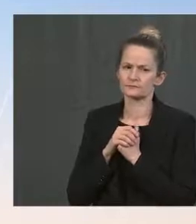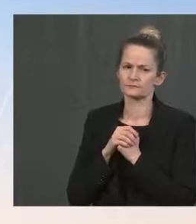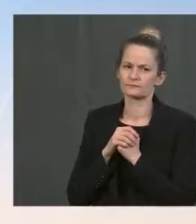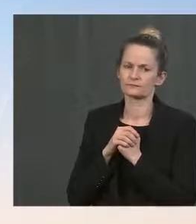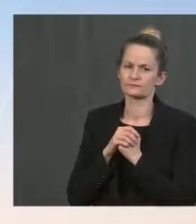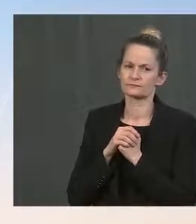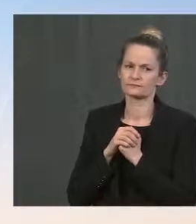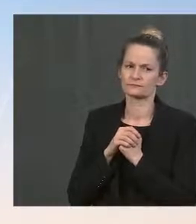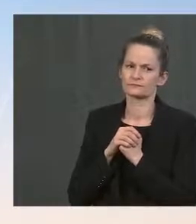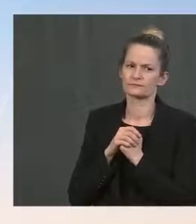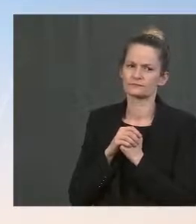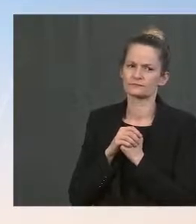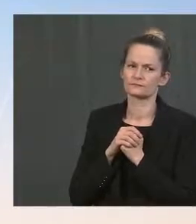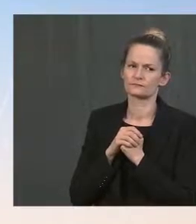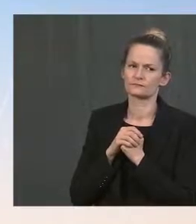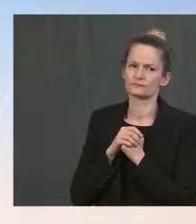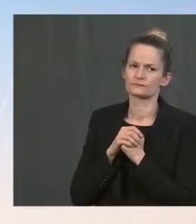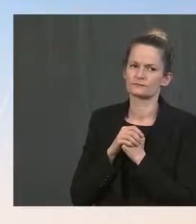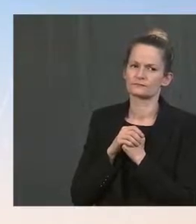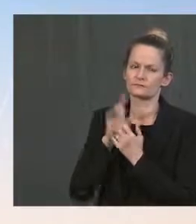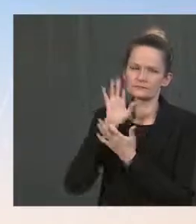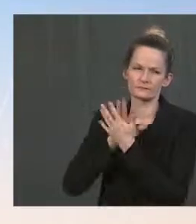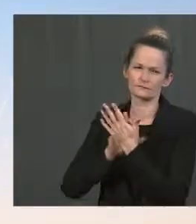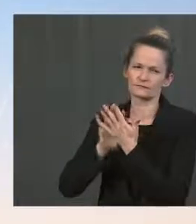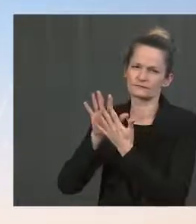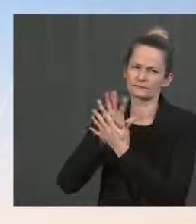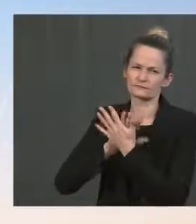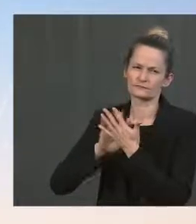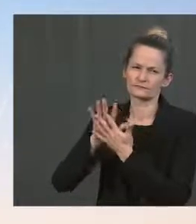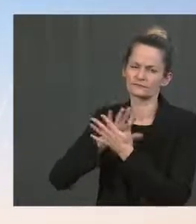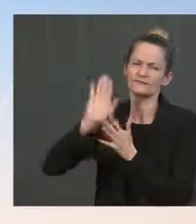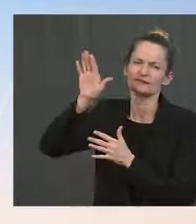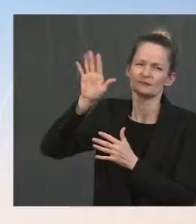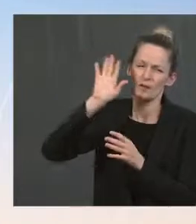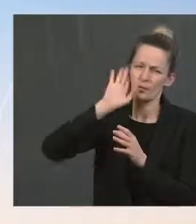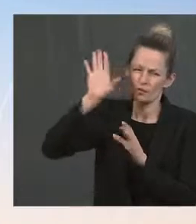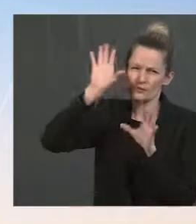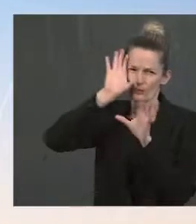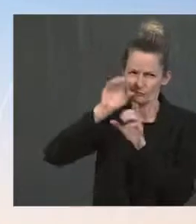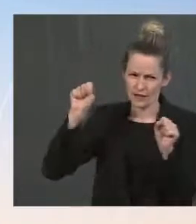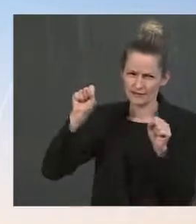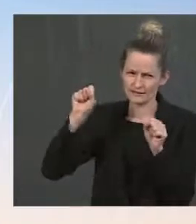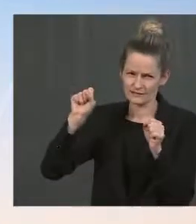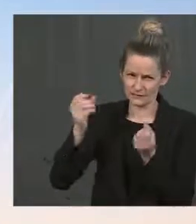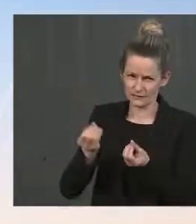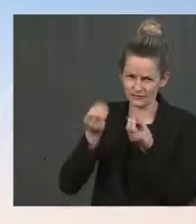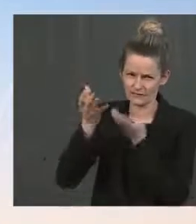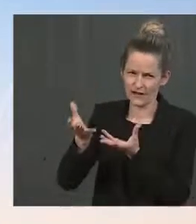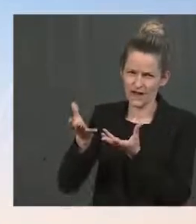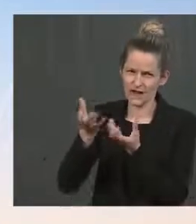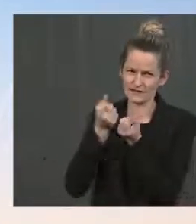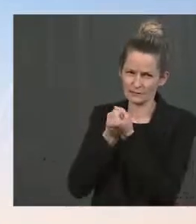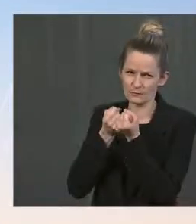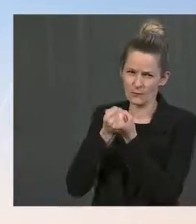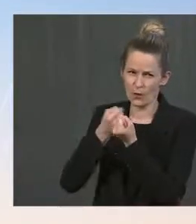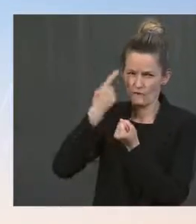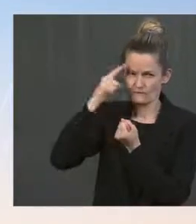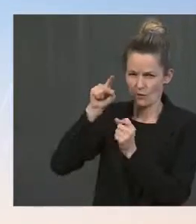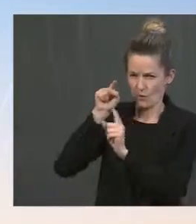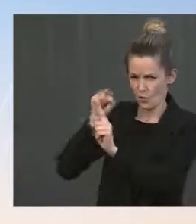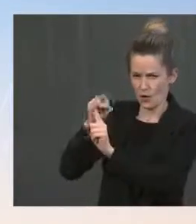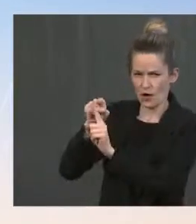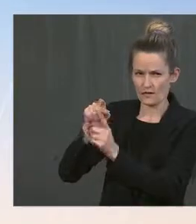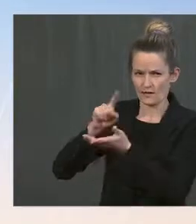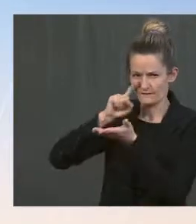tomorrow. Is the administration going to assist in that investigation in the way that they have asked, or are you going to assert executive